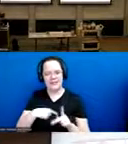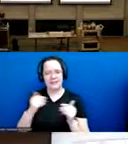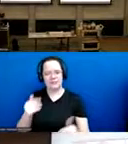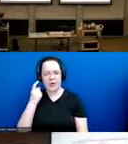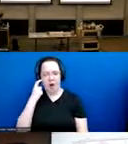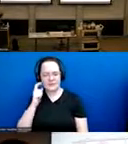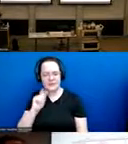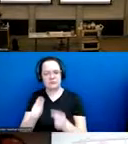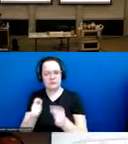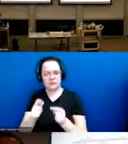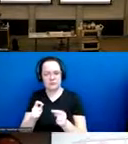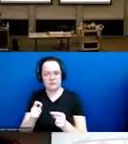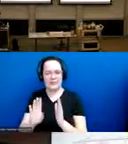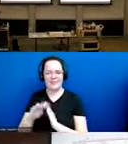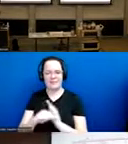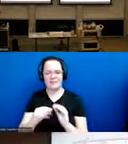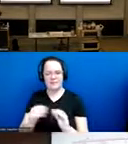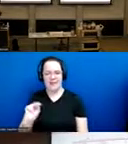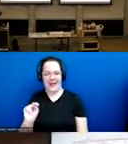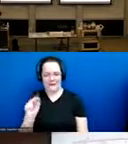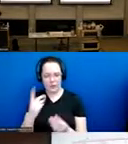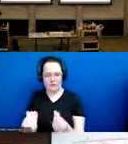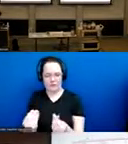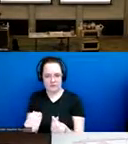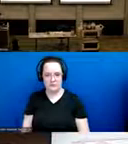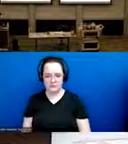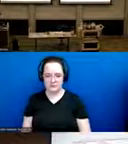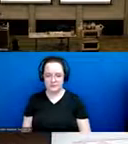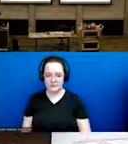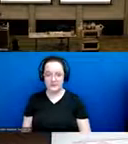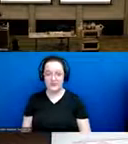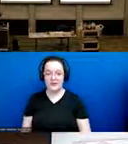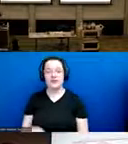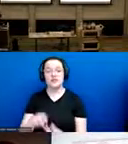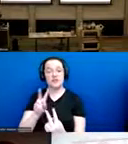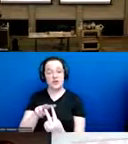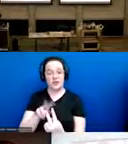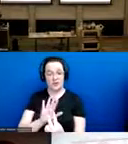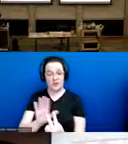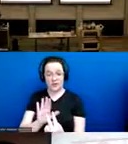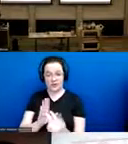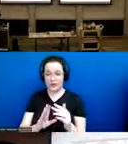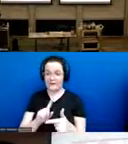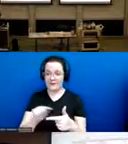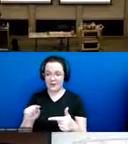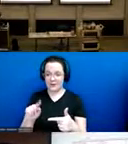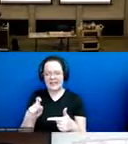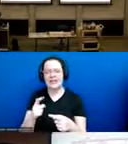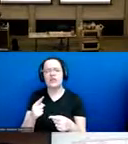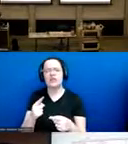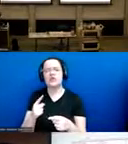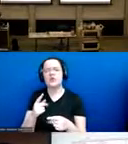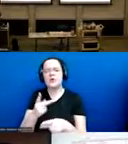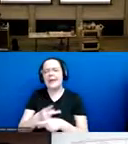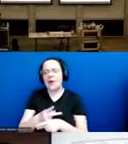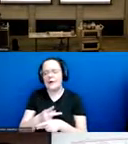the refractive index of the medium, right? The frequencies of these two fields need to be carefully crafted such that one is